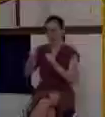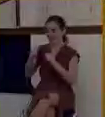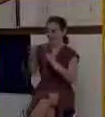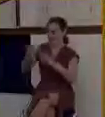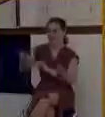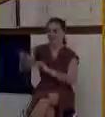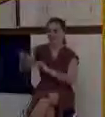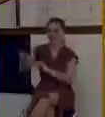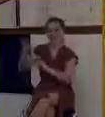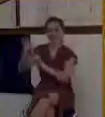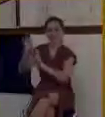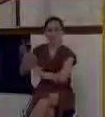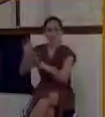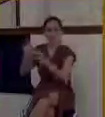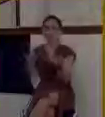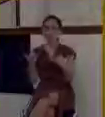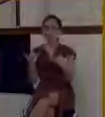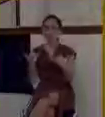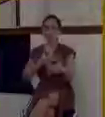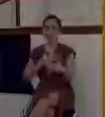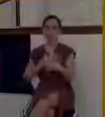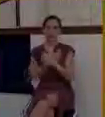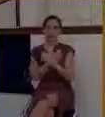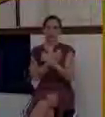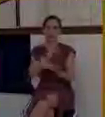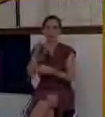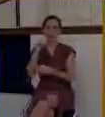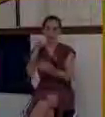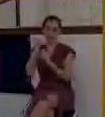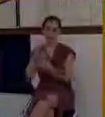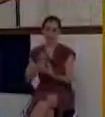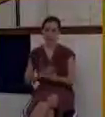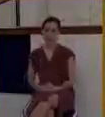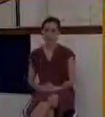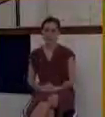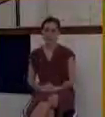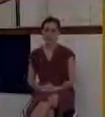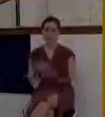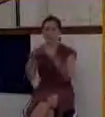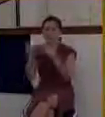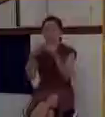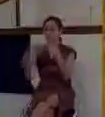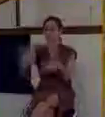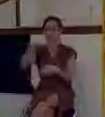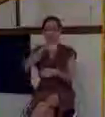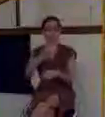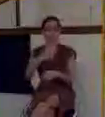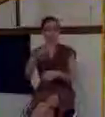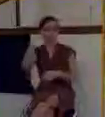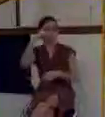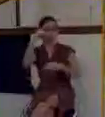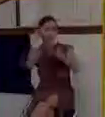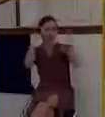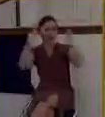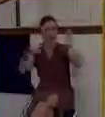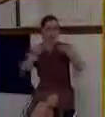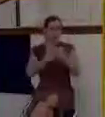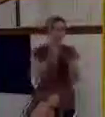perfect. And so it's whatever you think is good here on earth, do you think it's going to be less good in